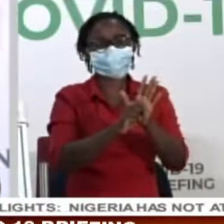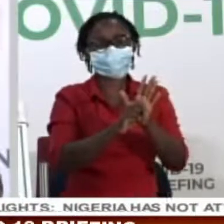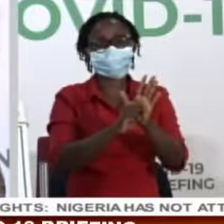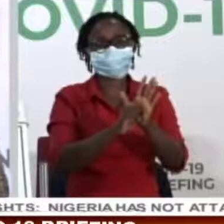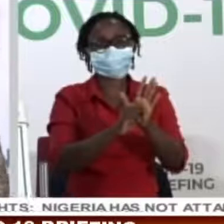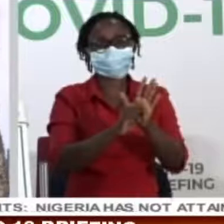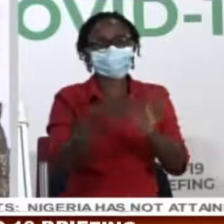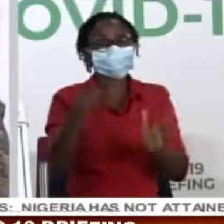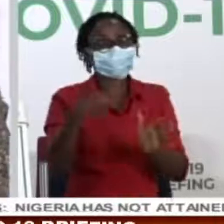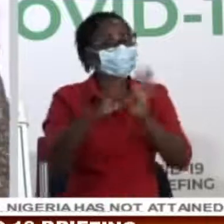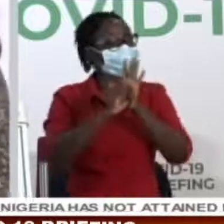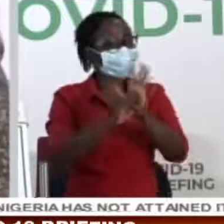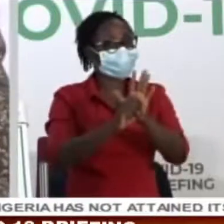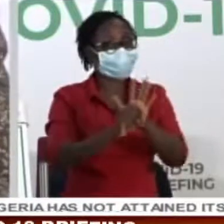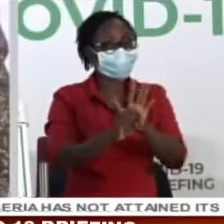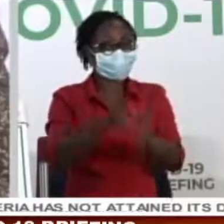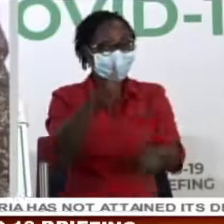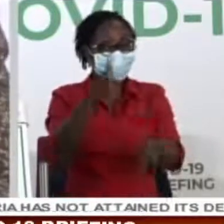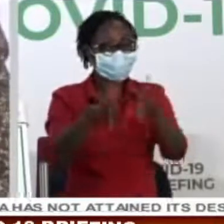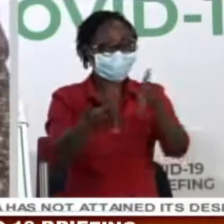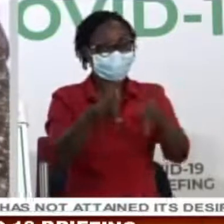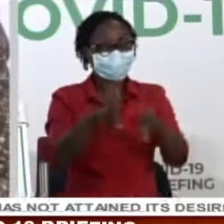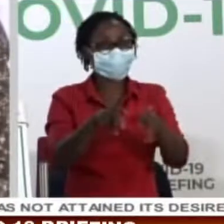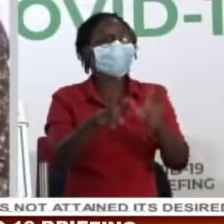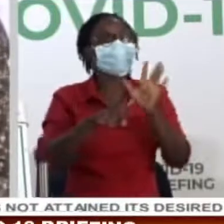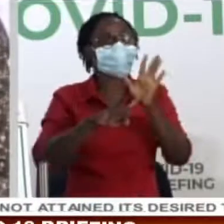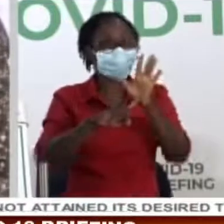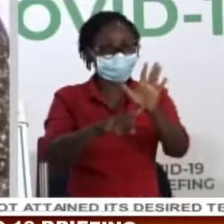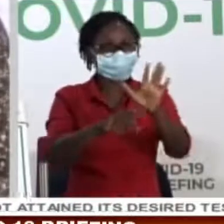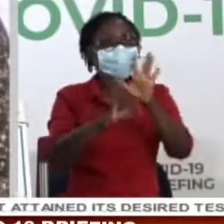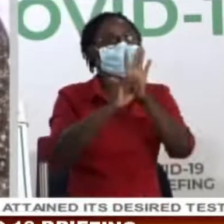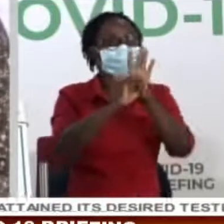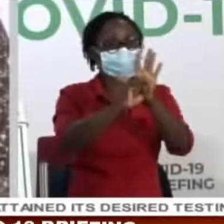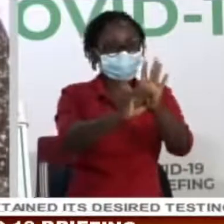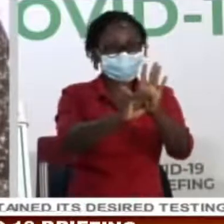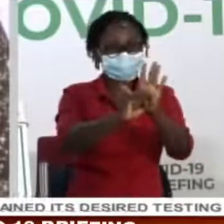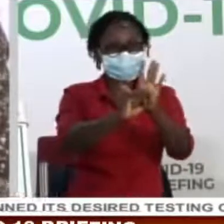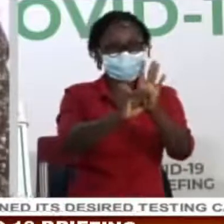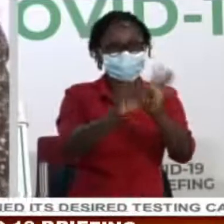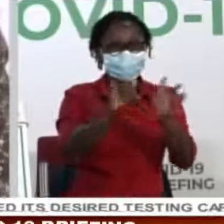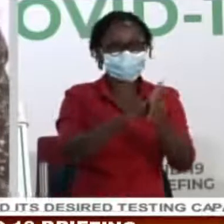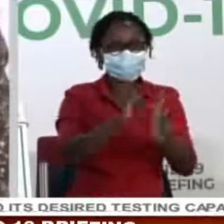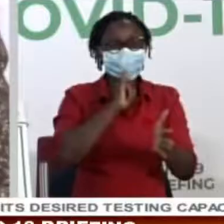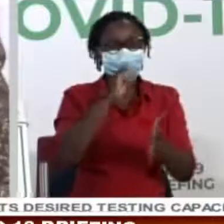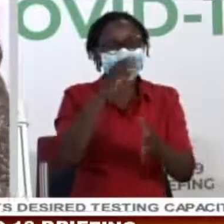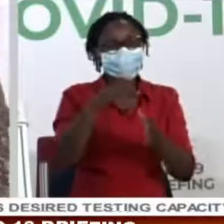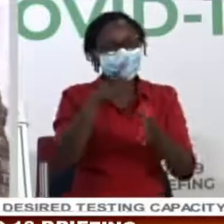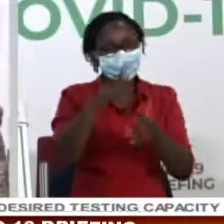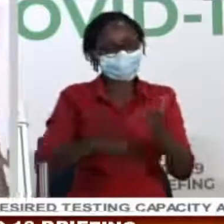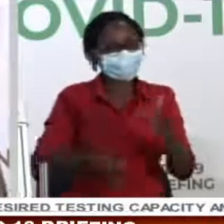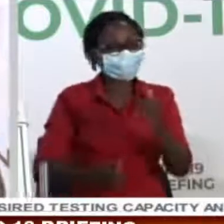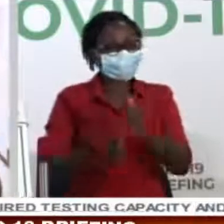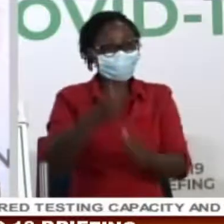The symptomatic cases show symptoms, and that's what most of us are looking